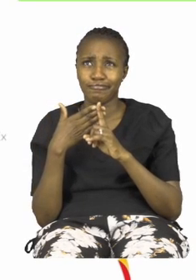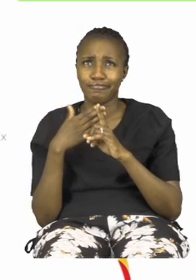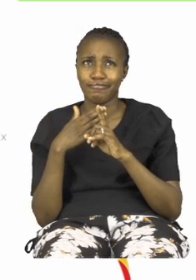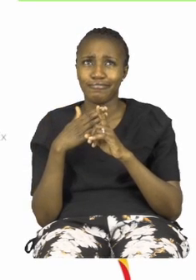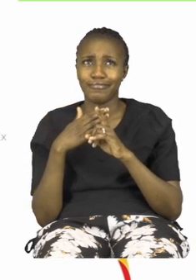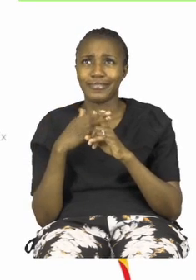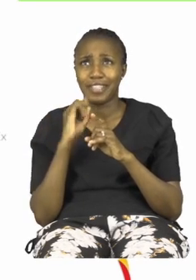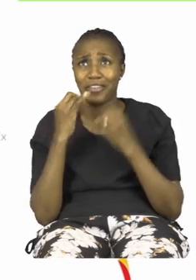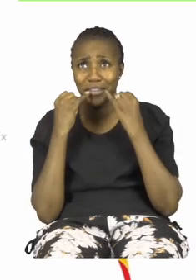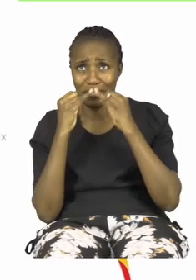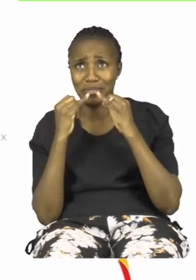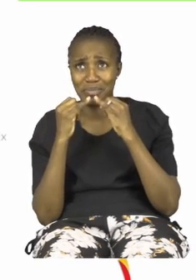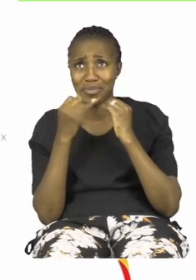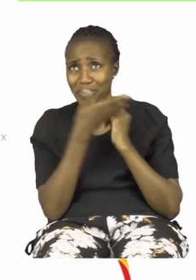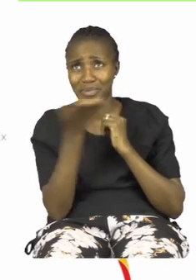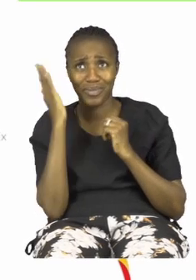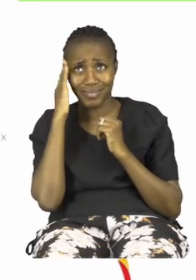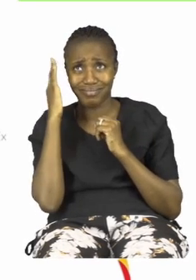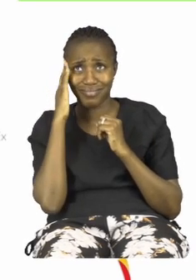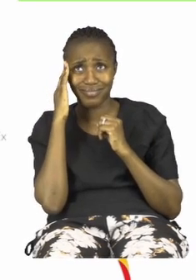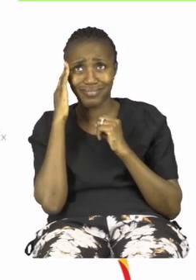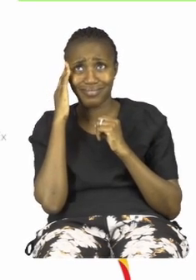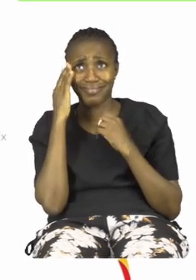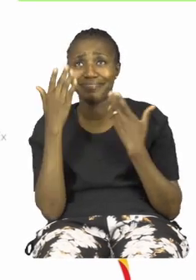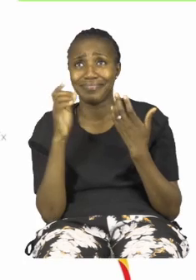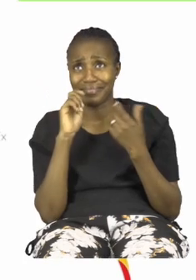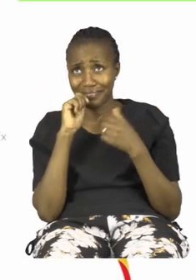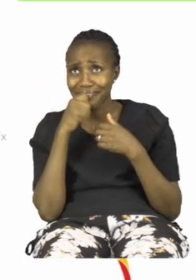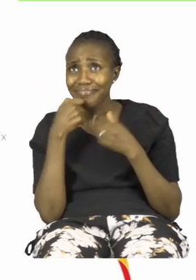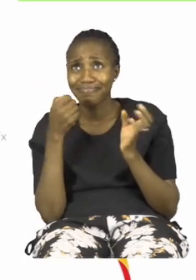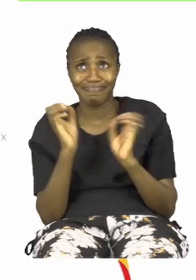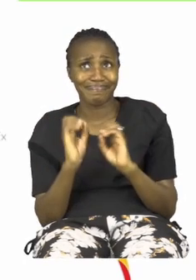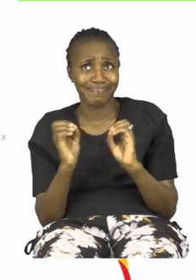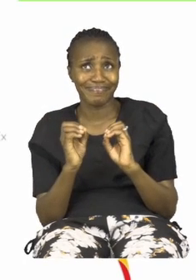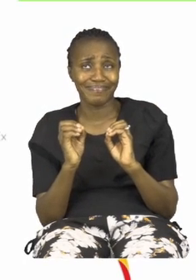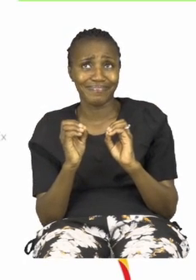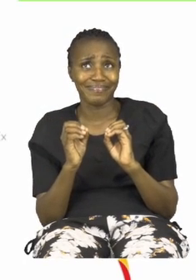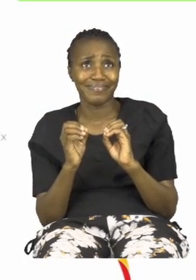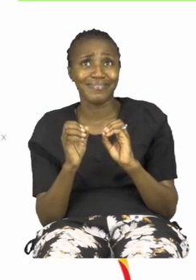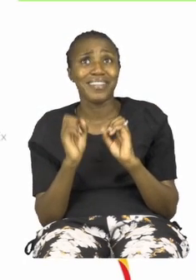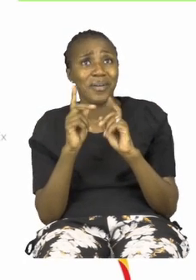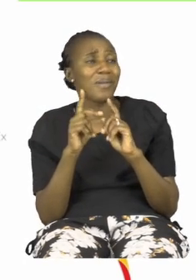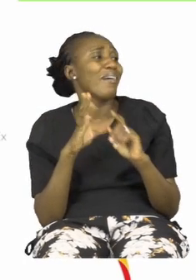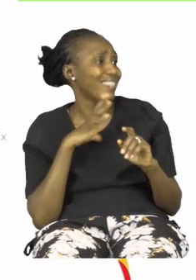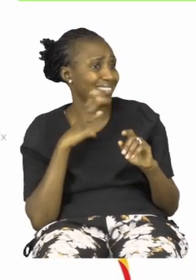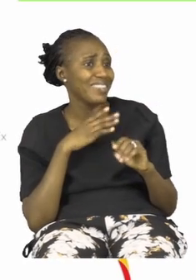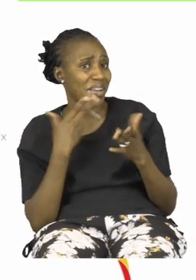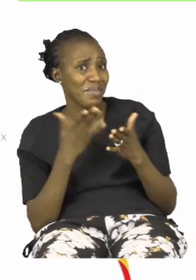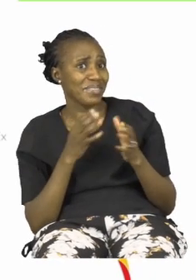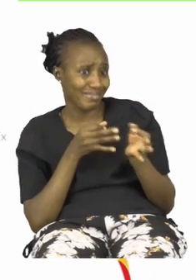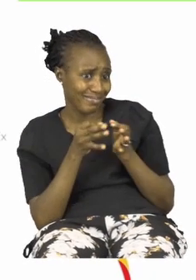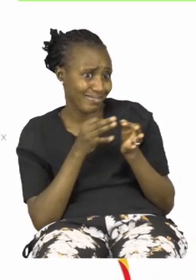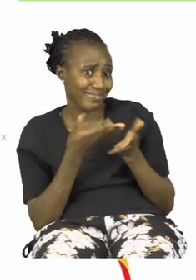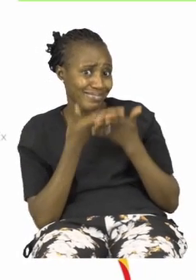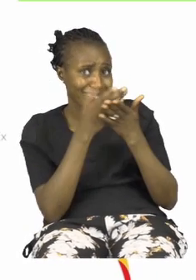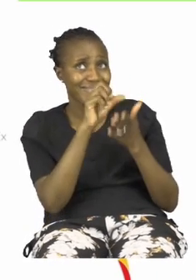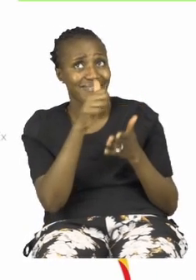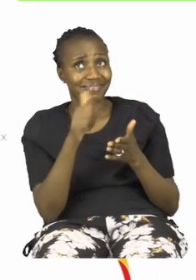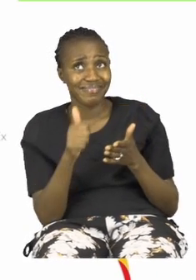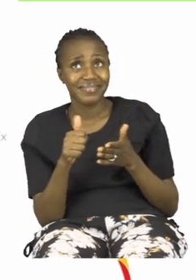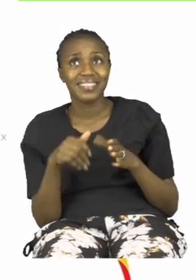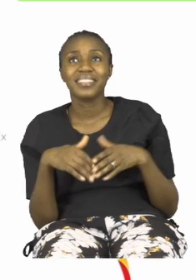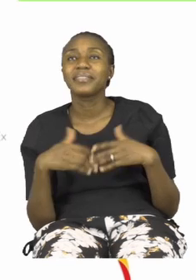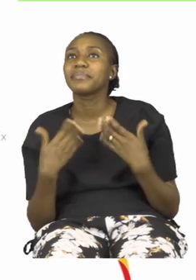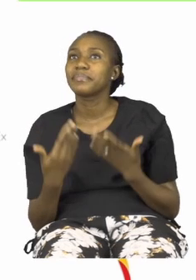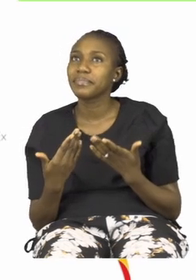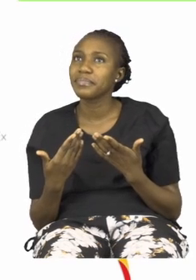you know, it's not a secret anymore. But a tip for some of us that are coming now into gaming. A tip for